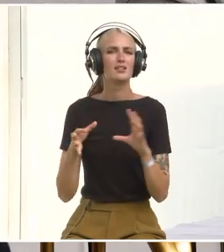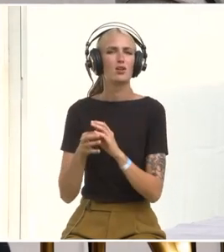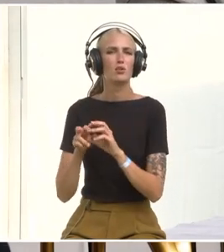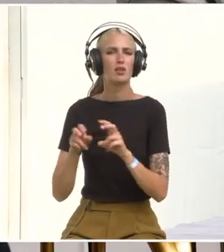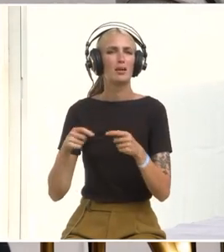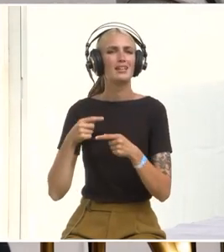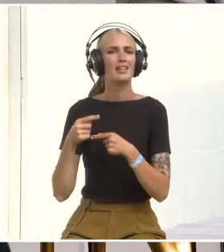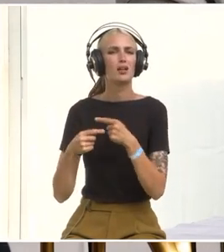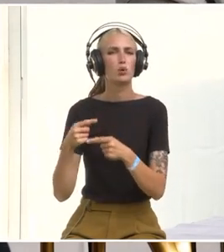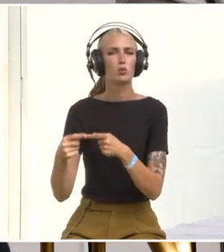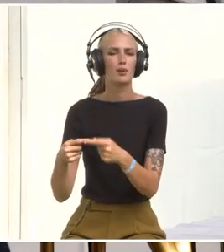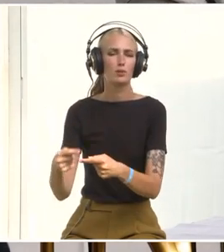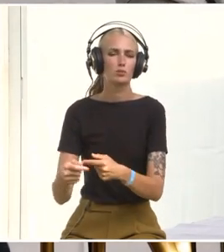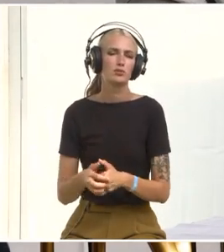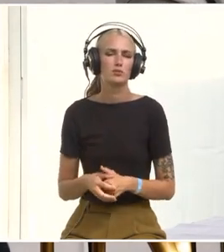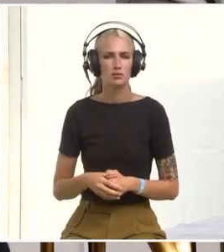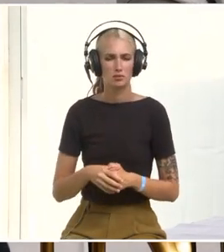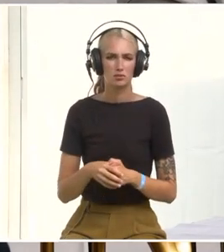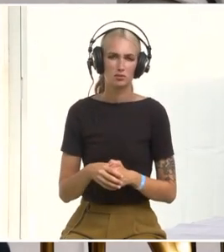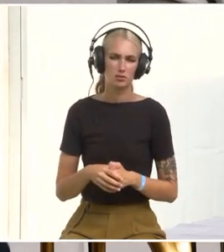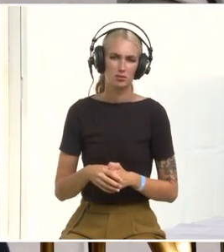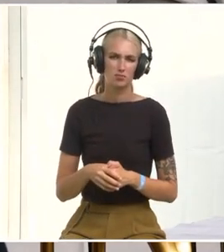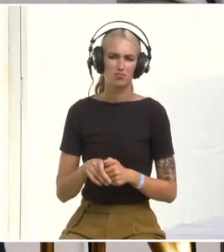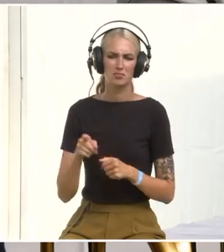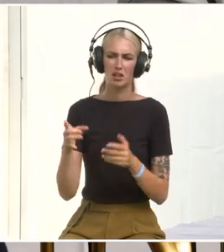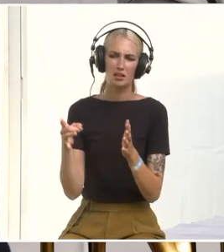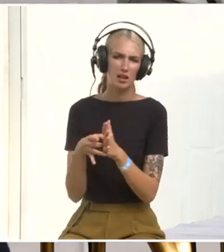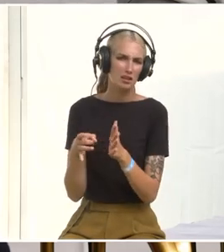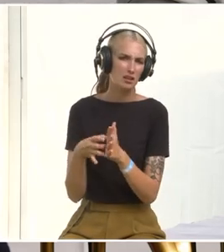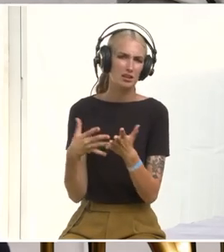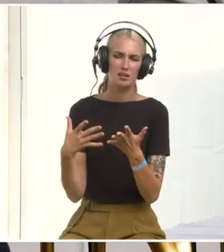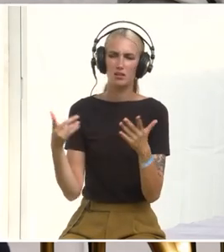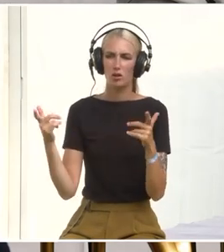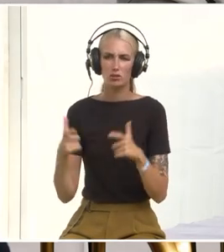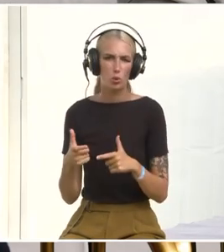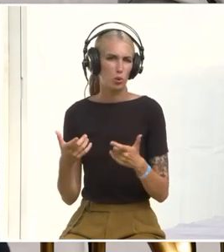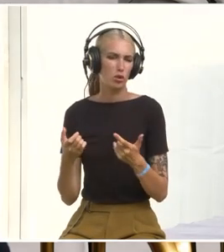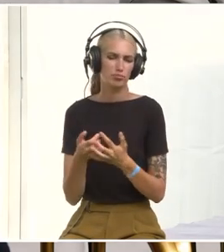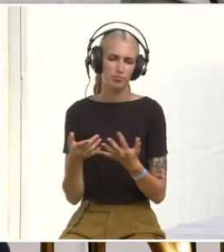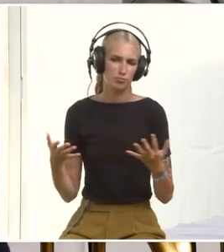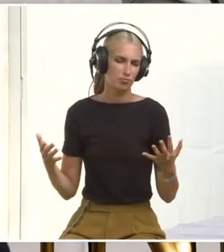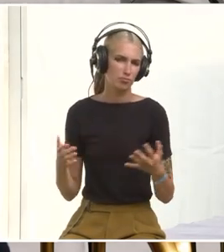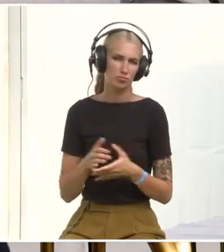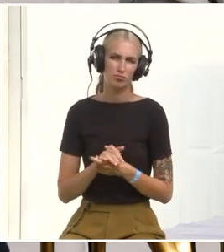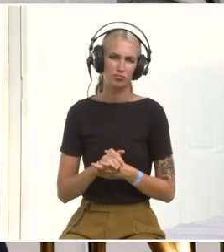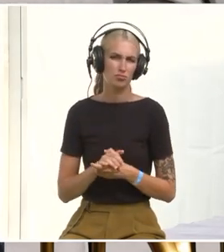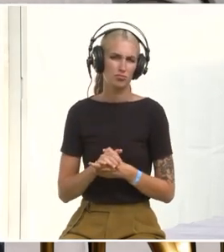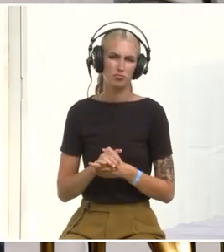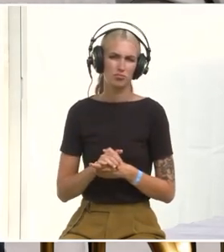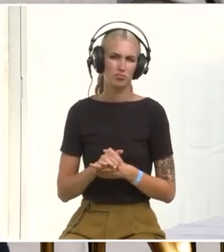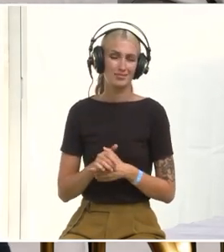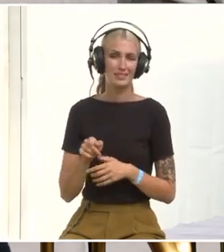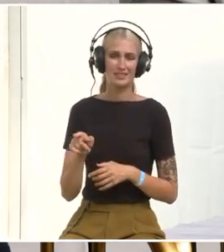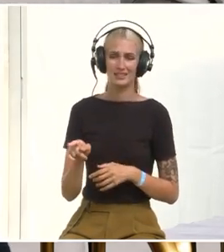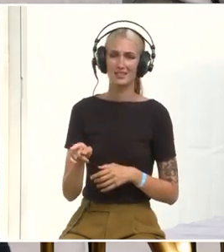demands. And I think that caused the electricity use, the isolations, all kind of things. And there, that is